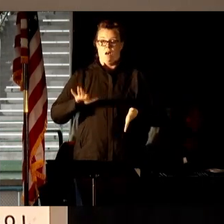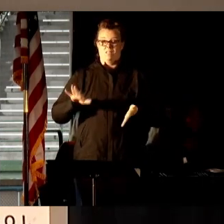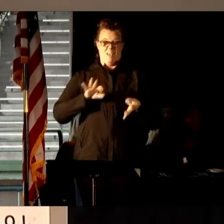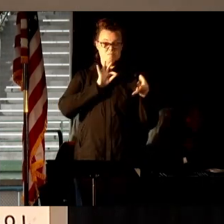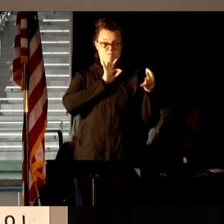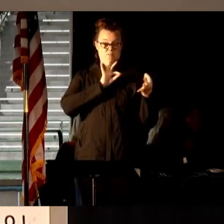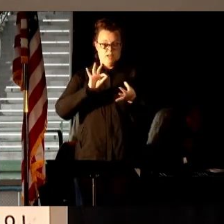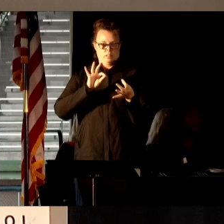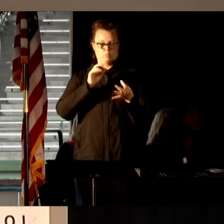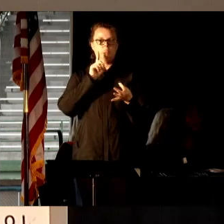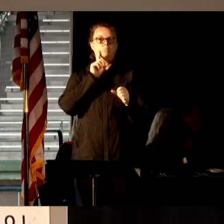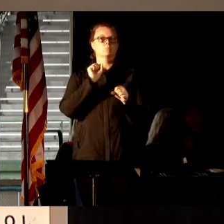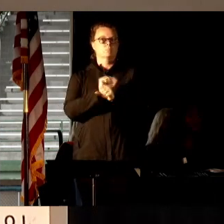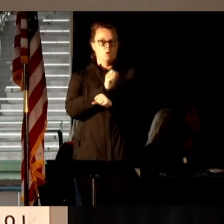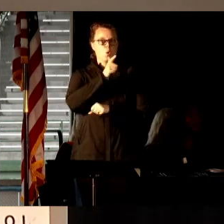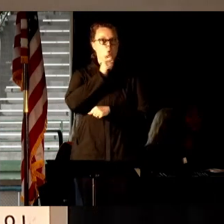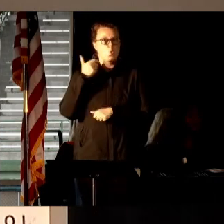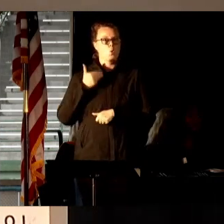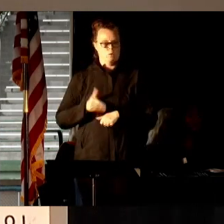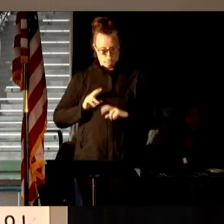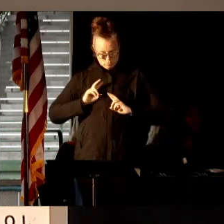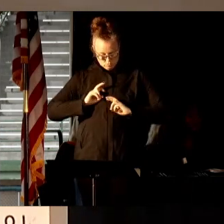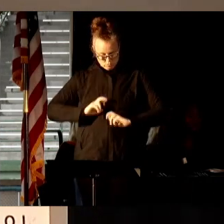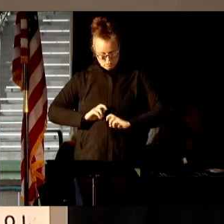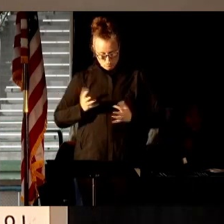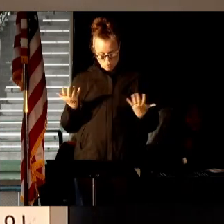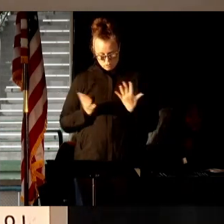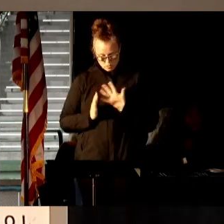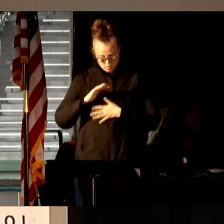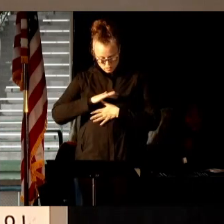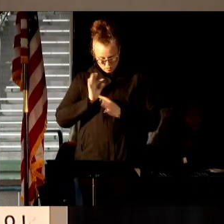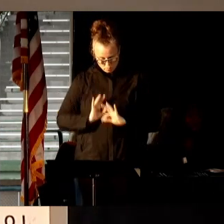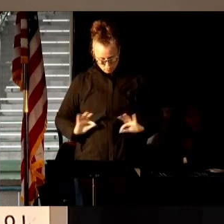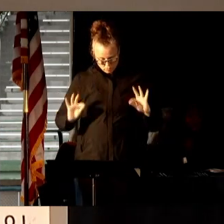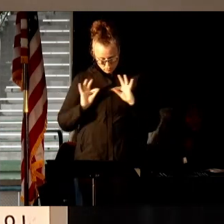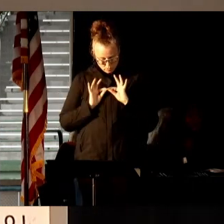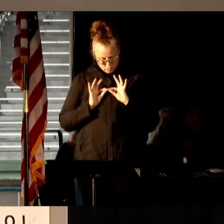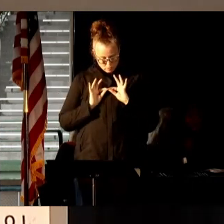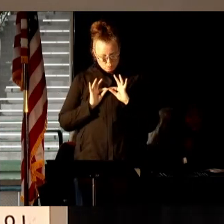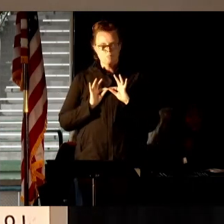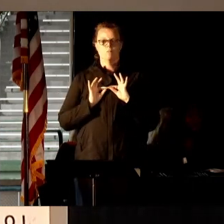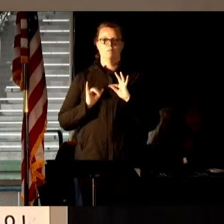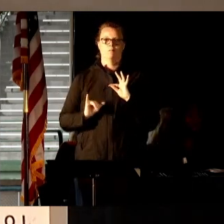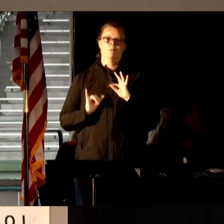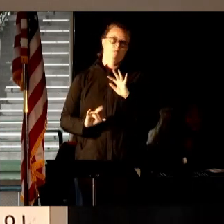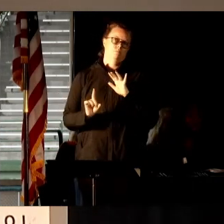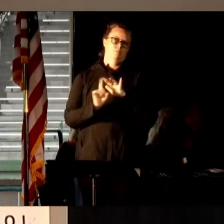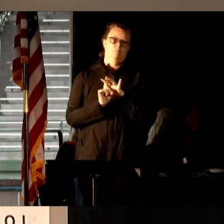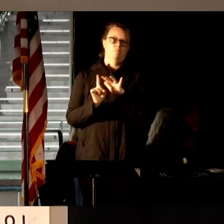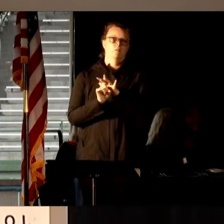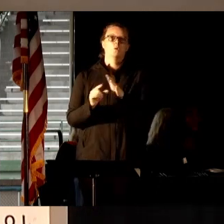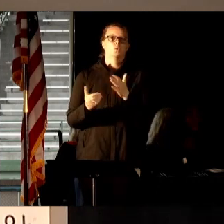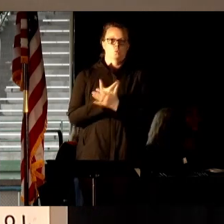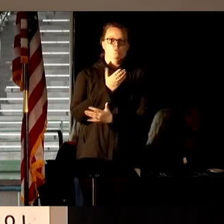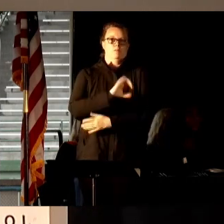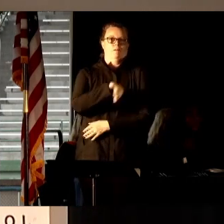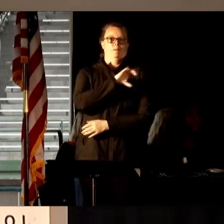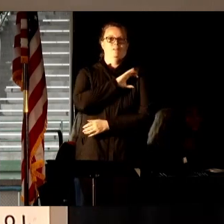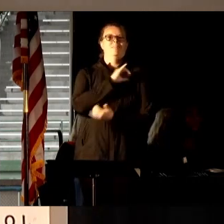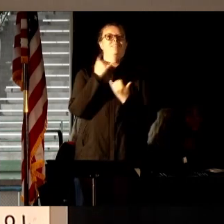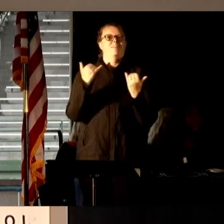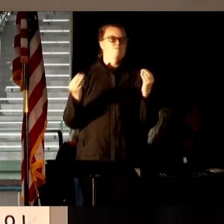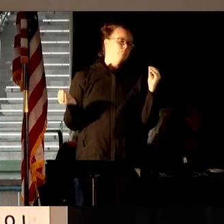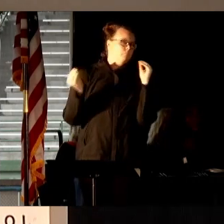really are, what really matters to us. Previously buried characteristics sprouted, leaving us more prepared for the challenges